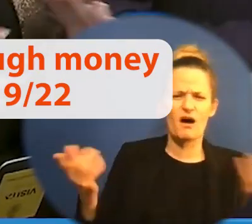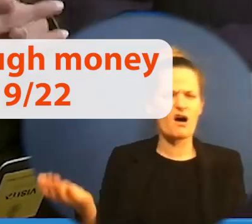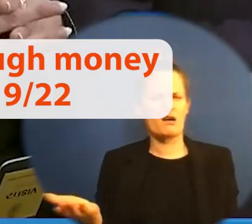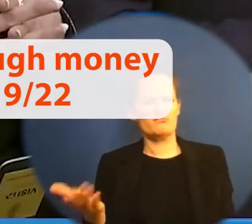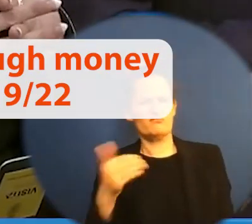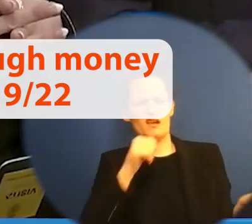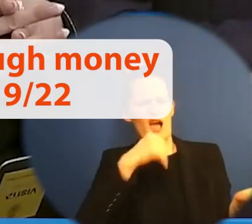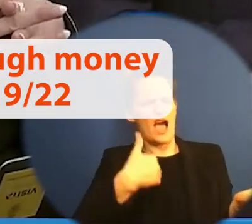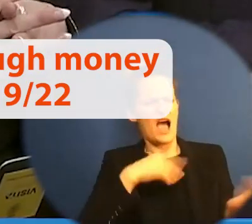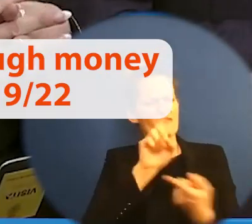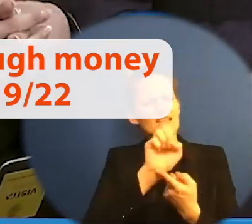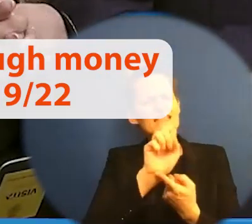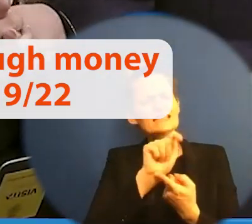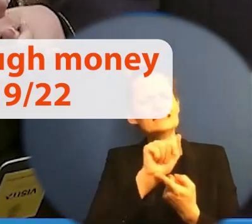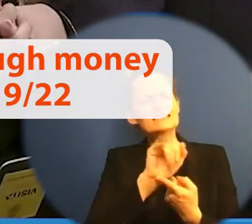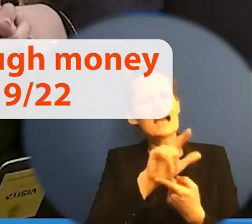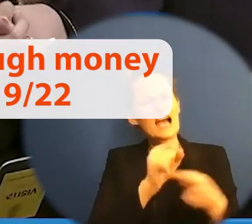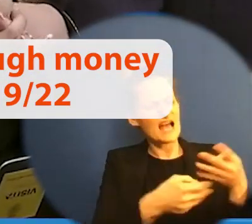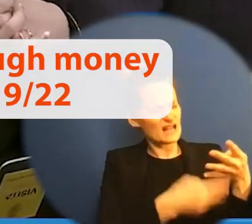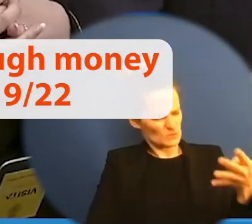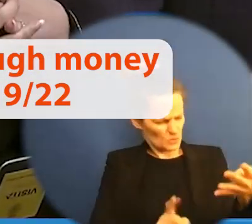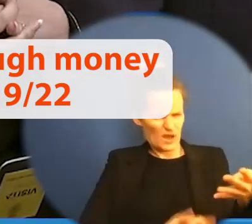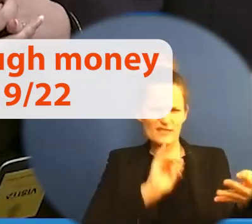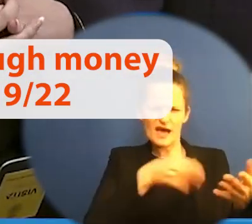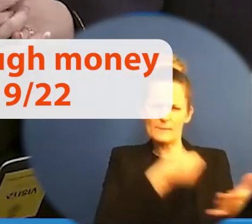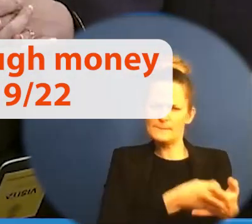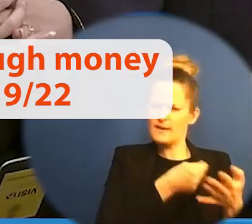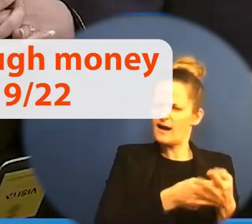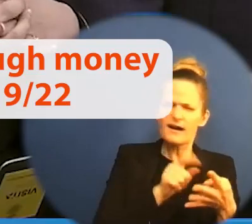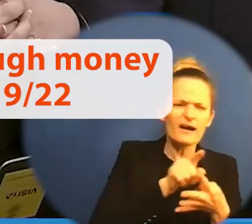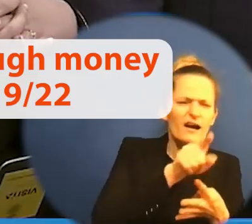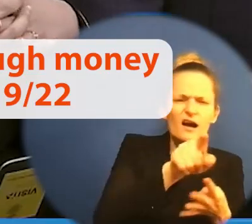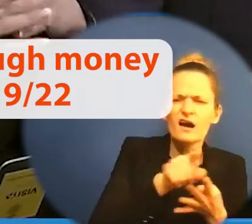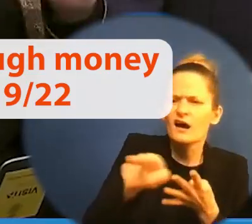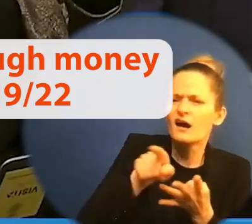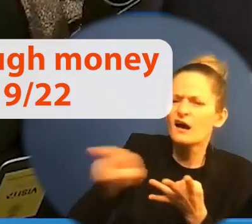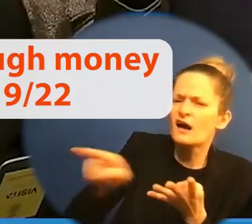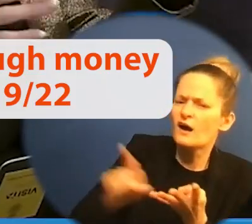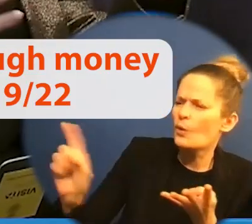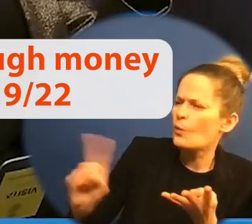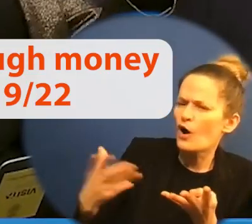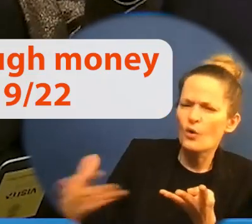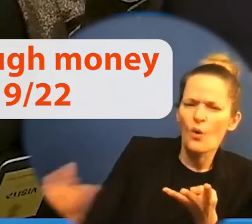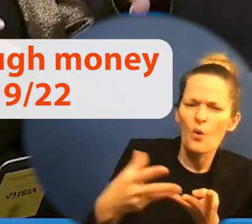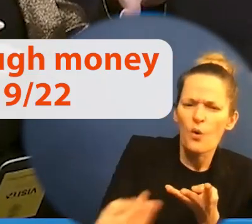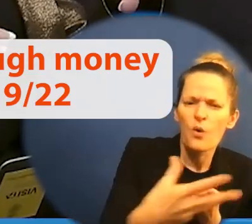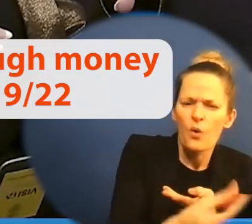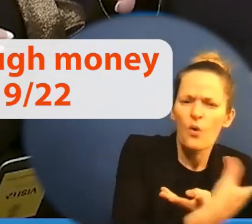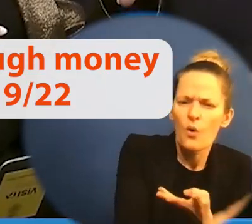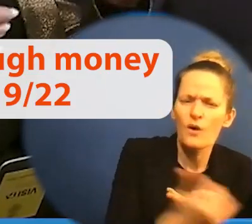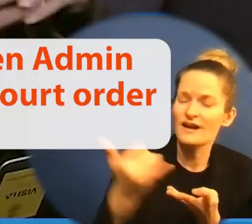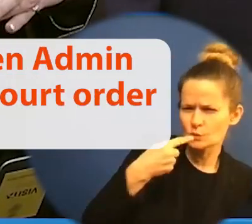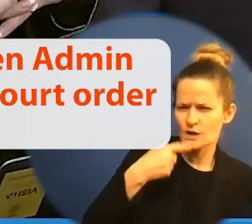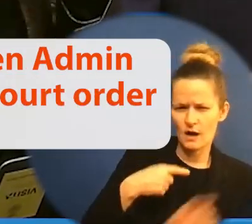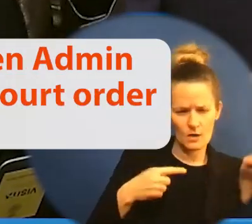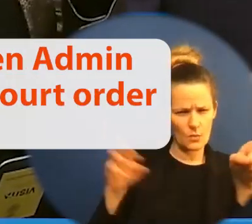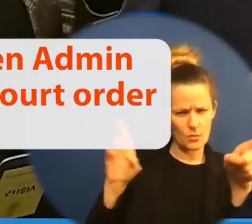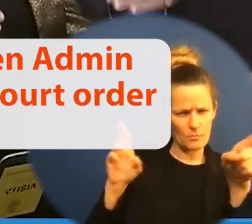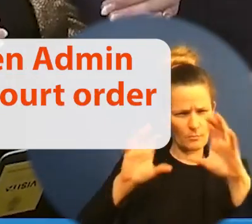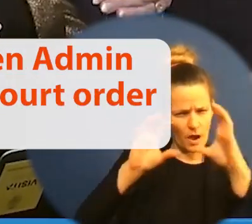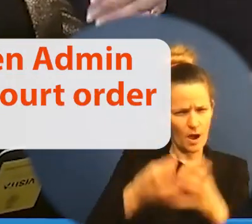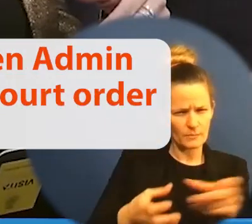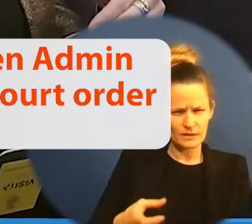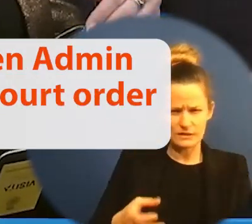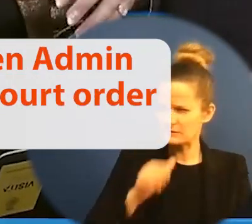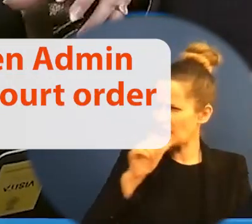bill also don't have a lot of details on, you know, what's in it and where that money goes. But that, all that aside, If you're